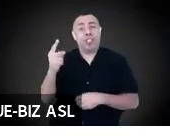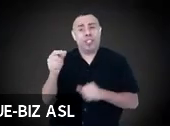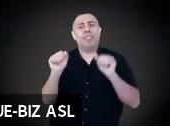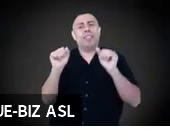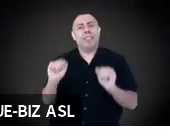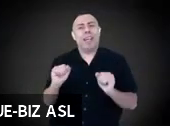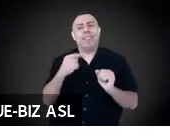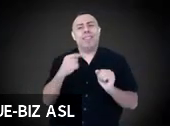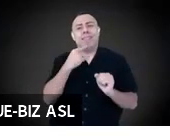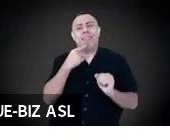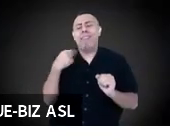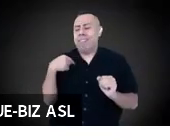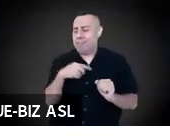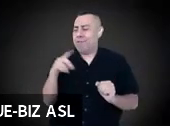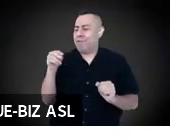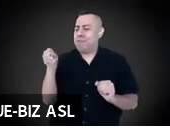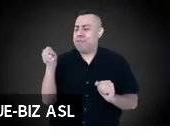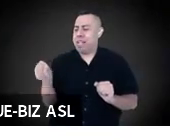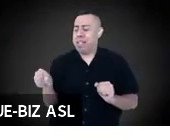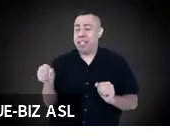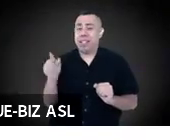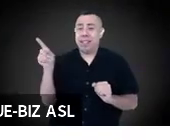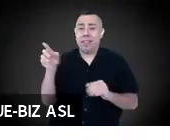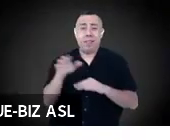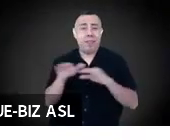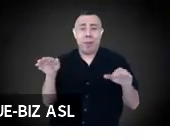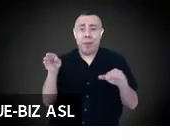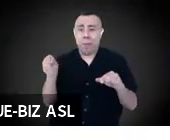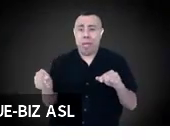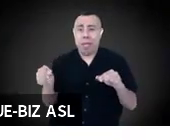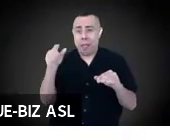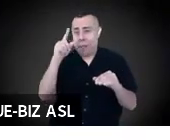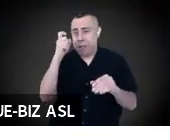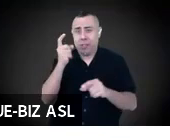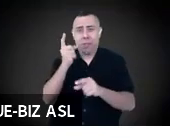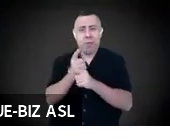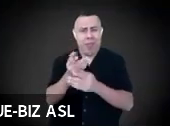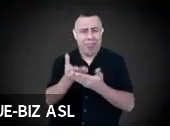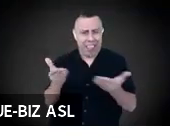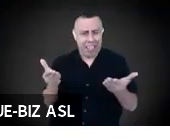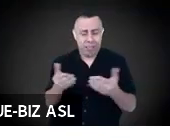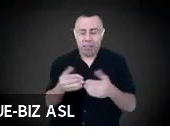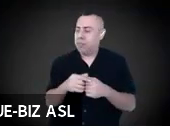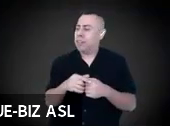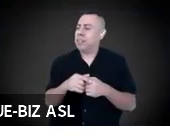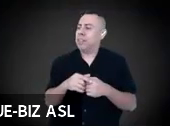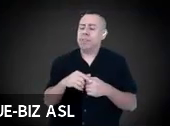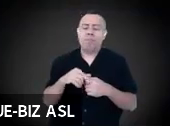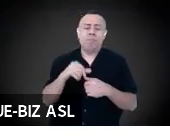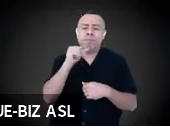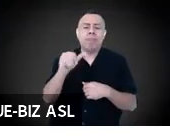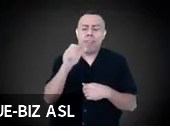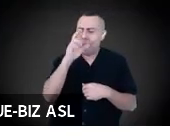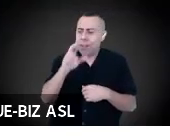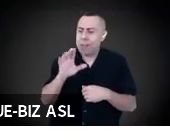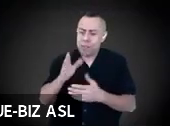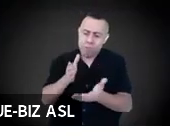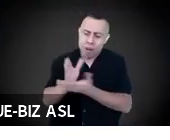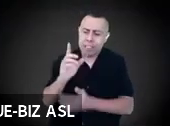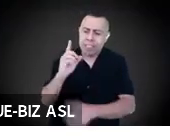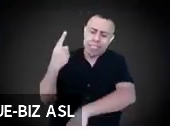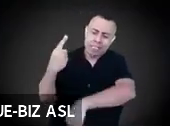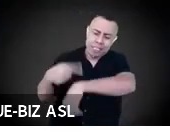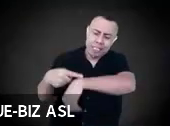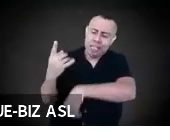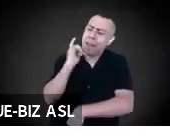It's not because it's the right thing to do. It's not because they have rights just because they made a mistake one time and they're paying for it. They don't have any more